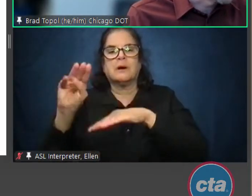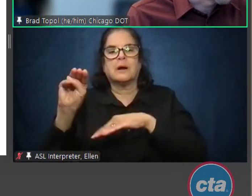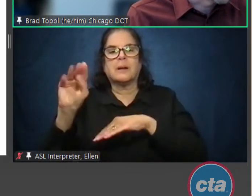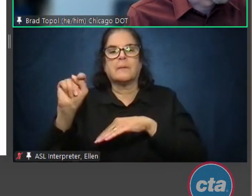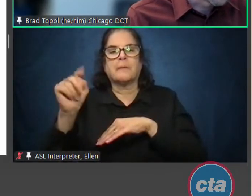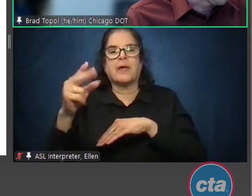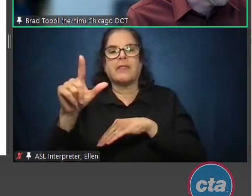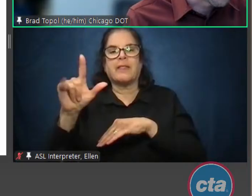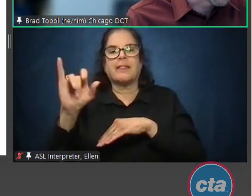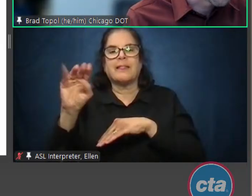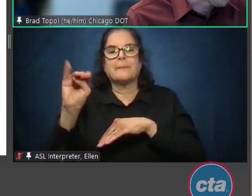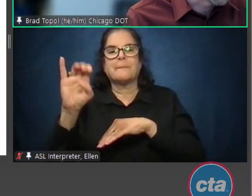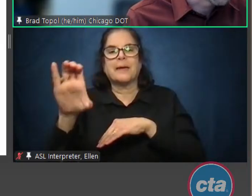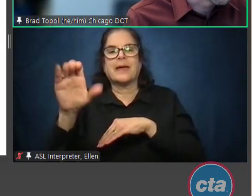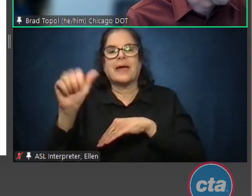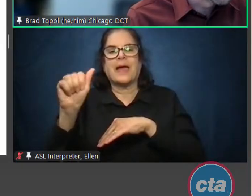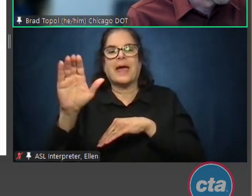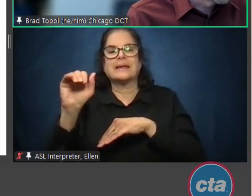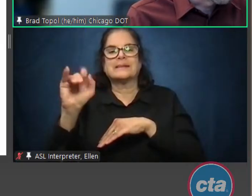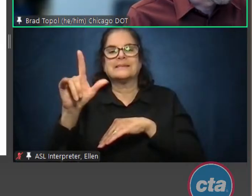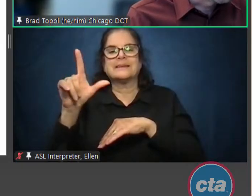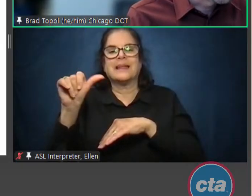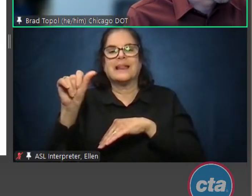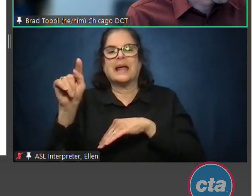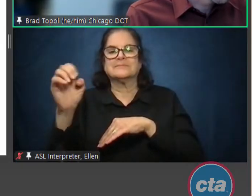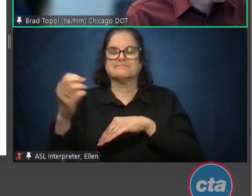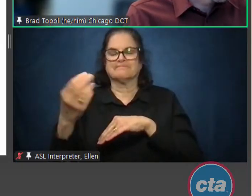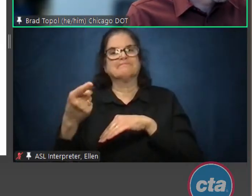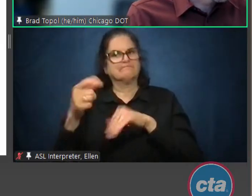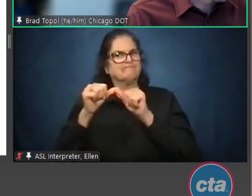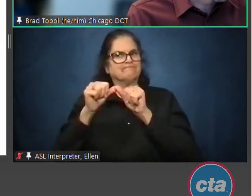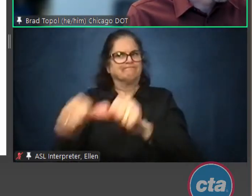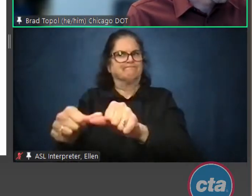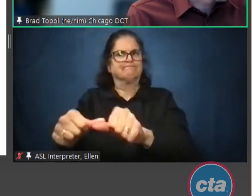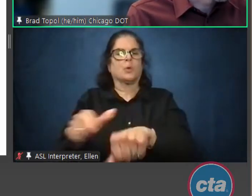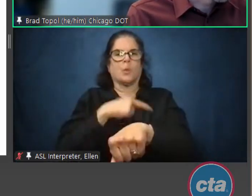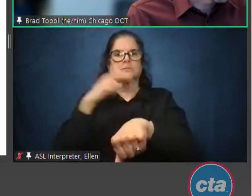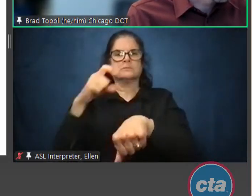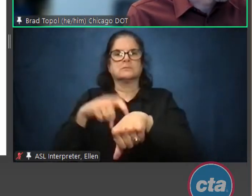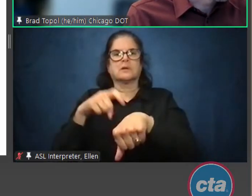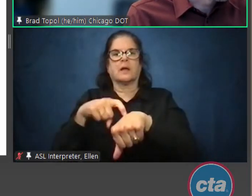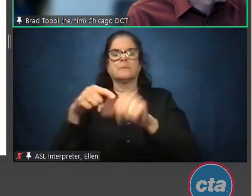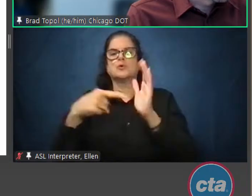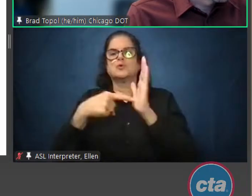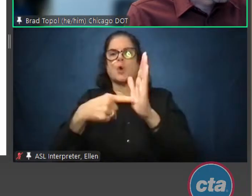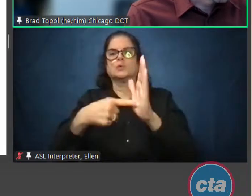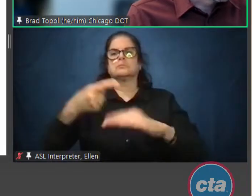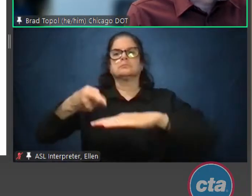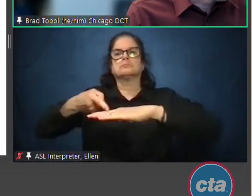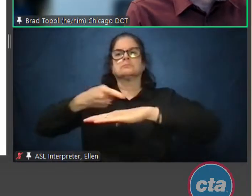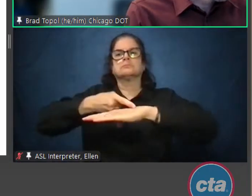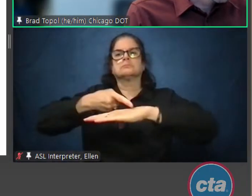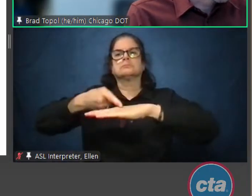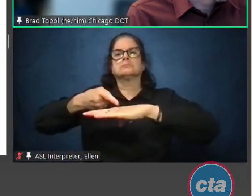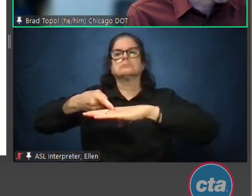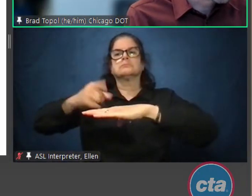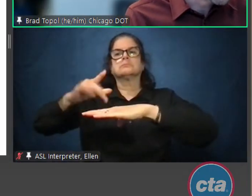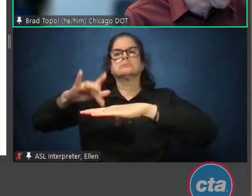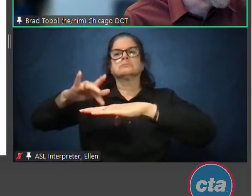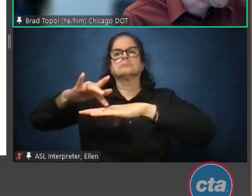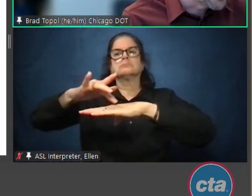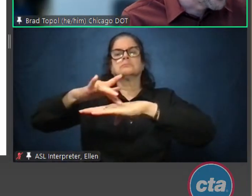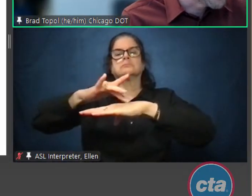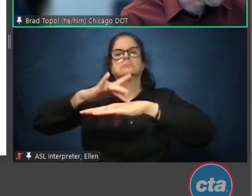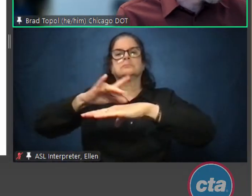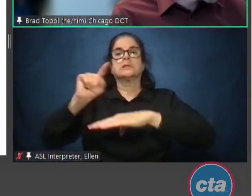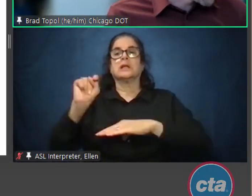super durable in the transportation world. But this just illustrates another example of a detectable. Well, in this case, the